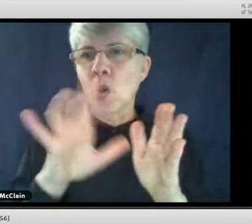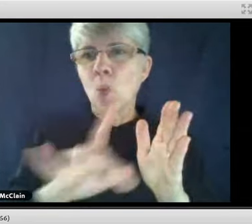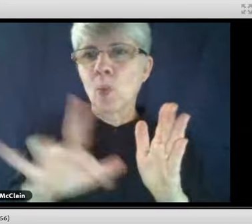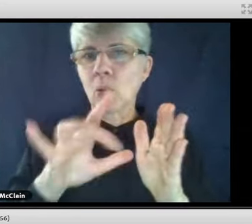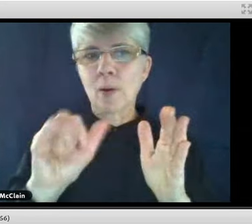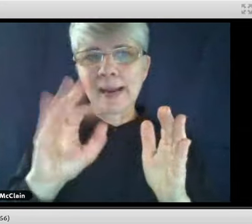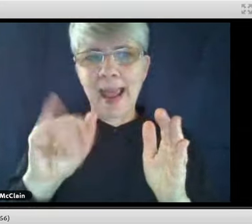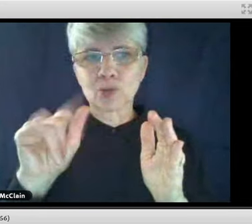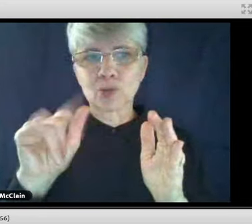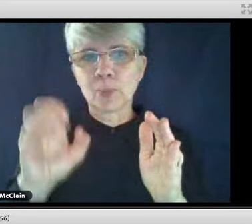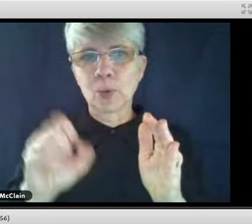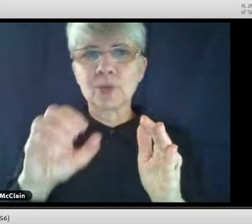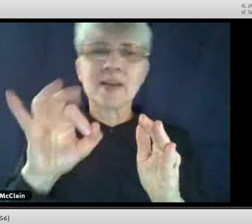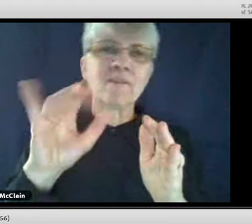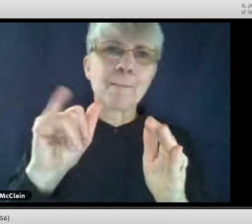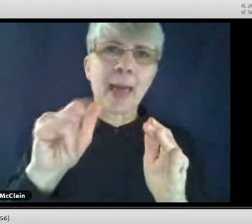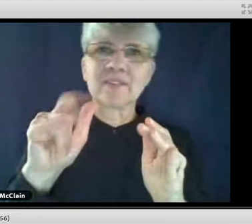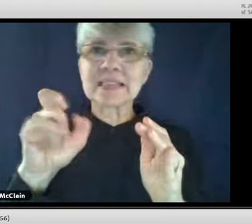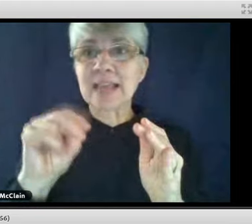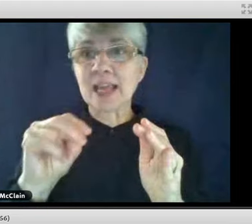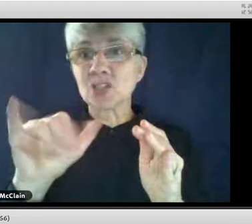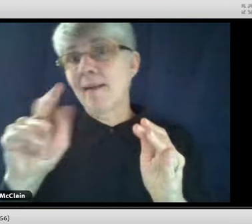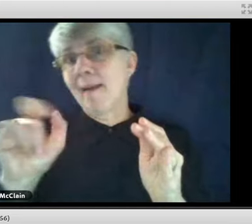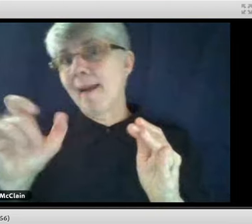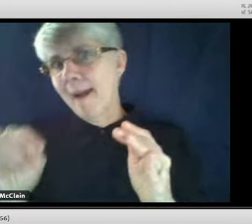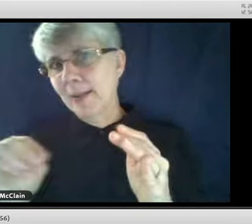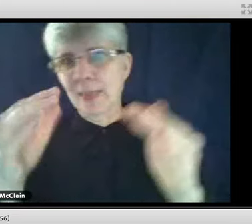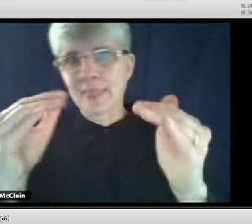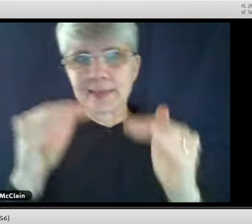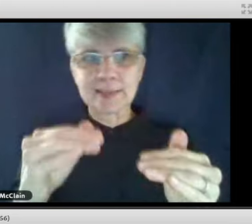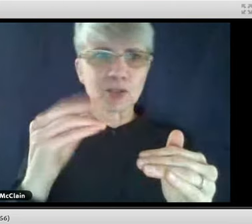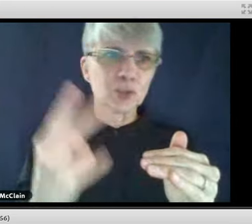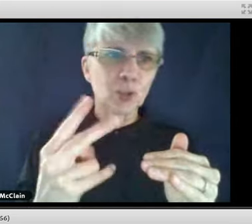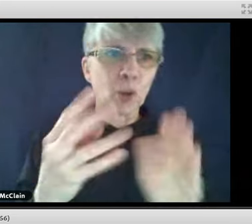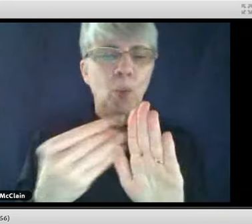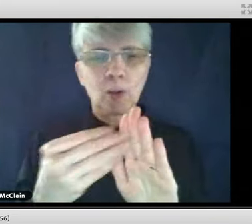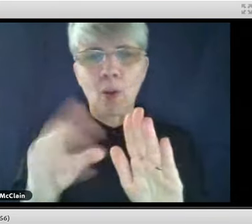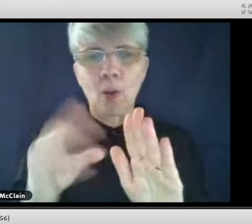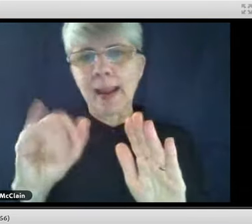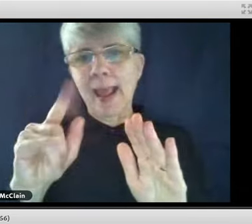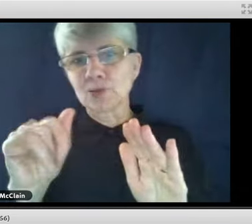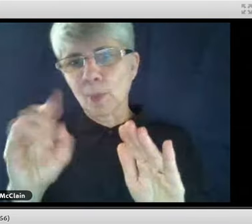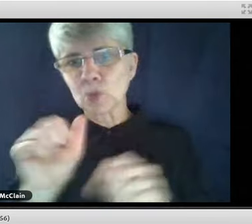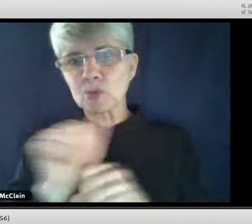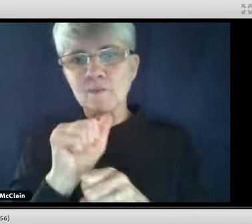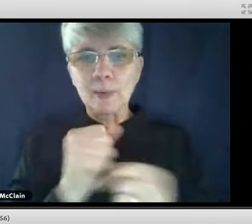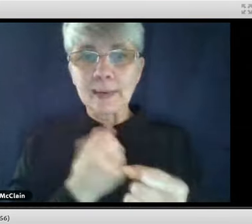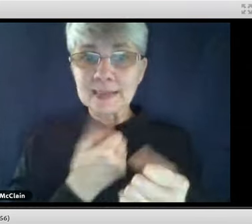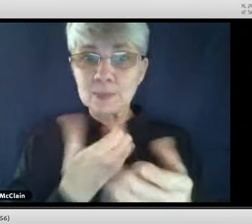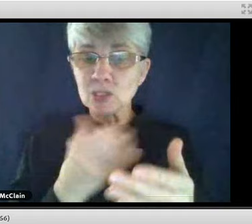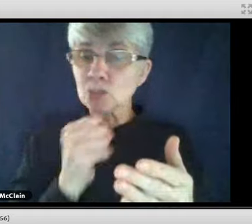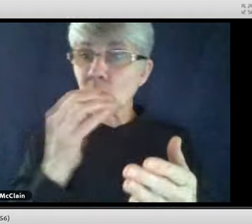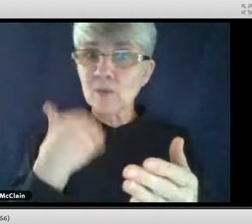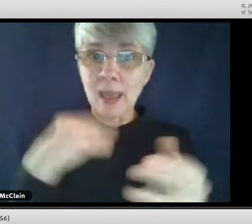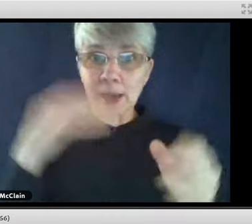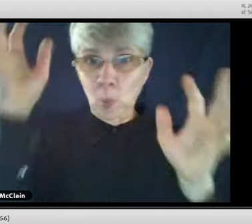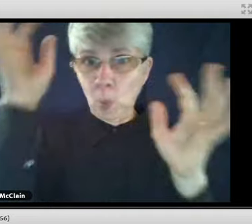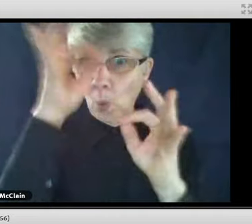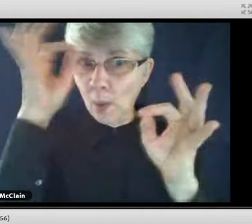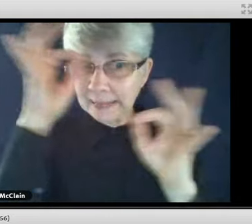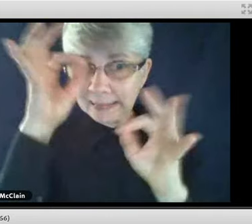of manifestation and item, right? In section 2, recording attributes of work and expression, right? So if you had no